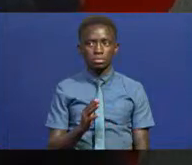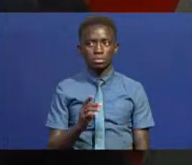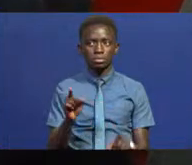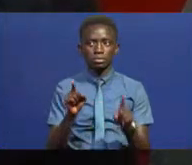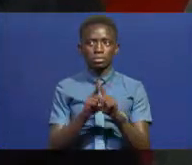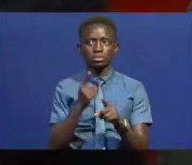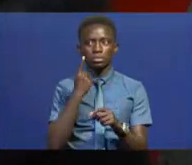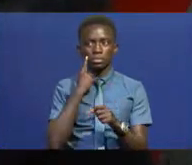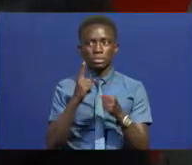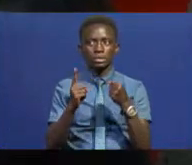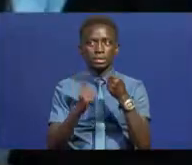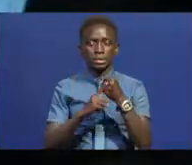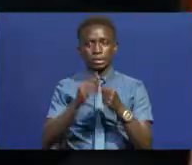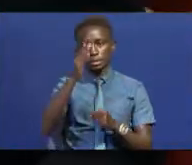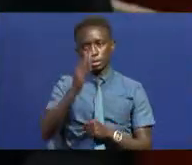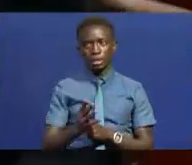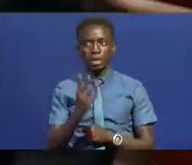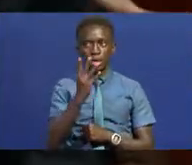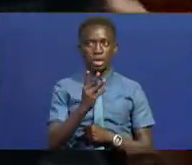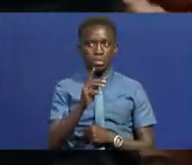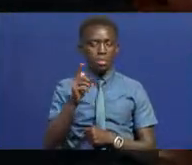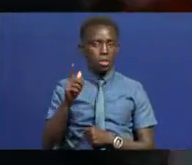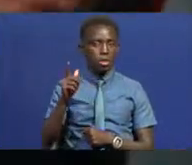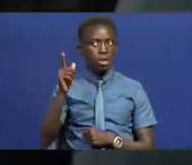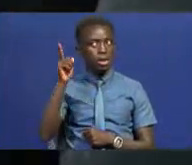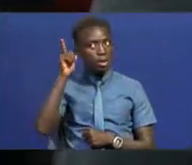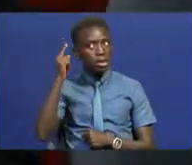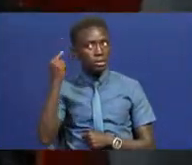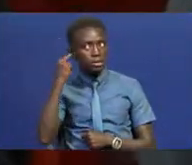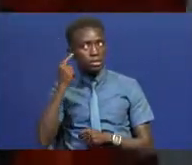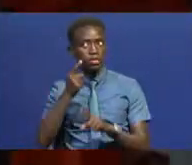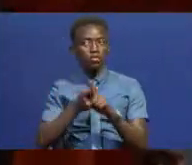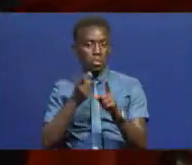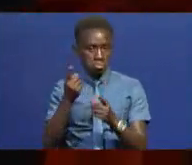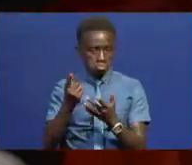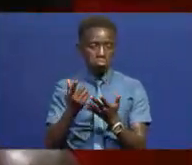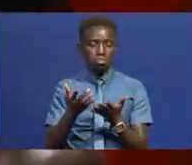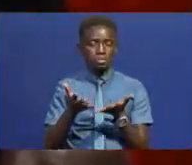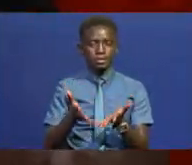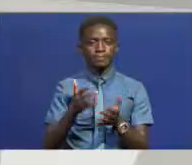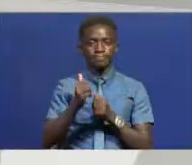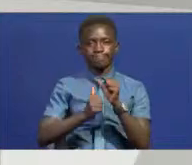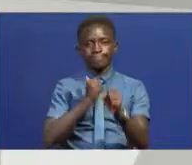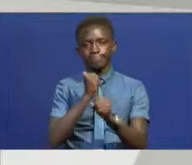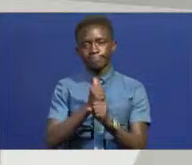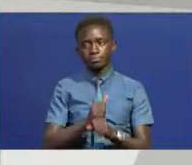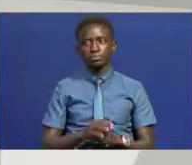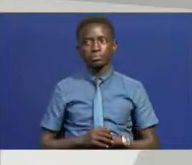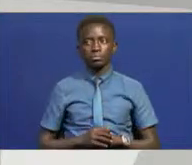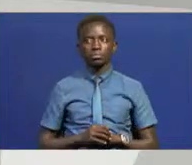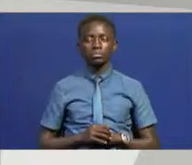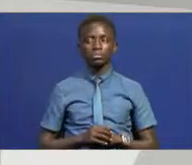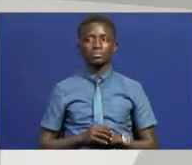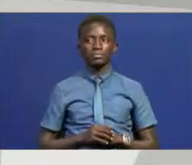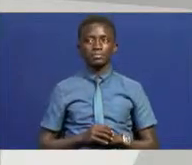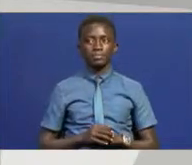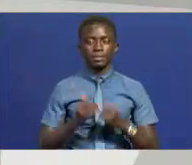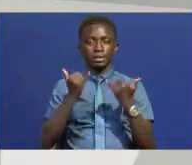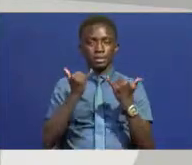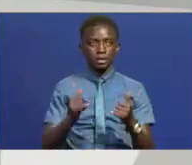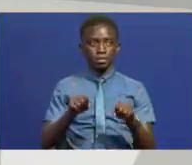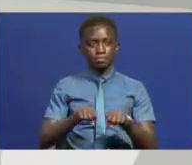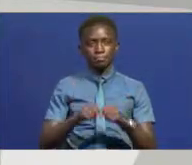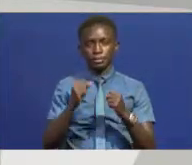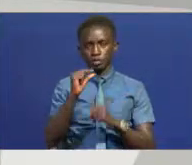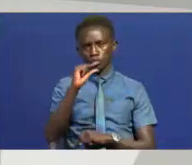26th of April this year. Michael Mondiga for Prime Edition. At this point, we're taking a short breather,